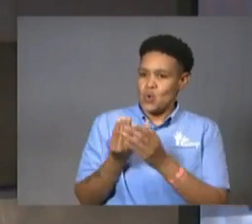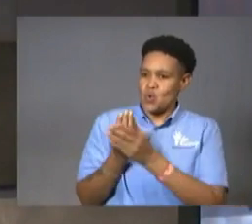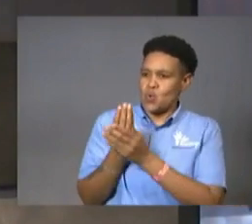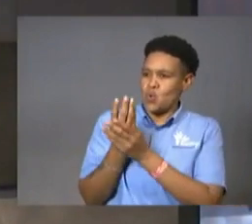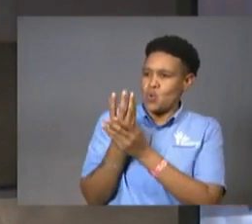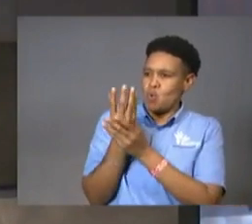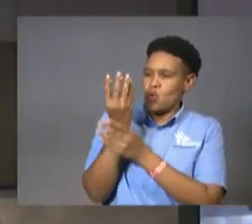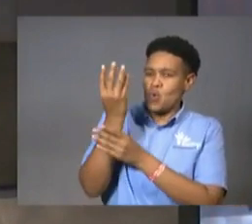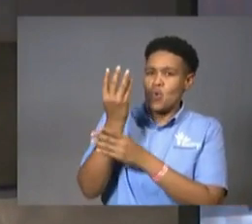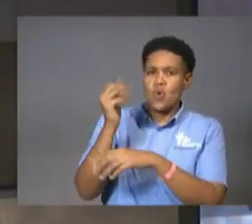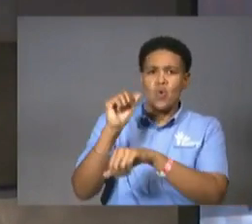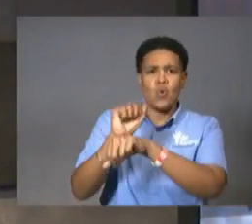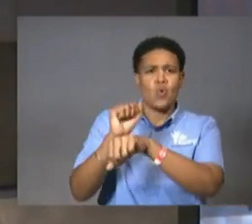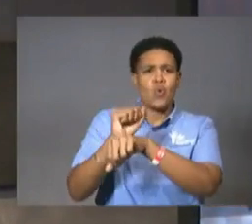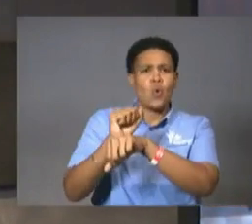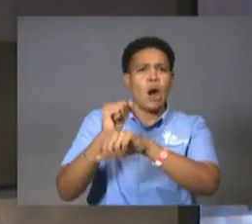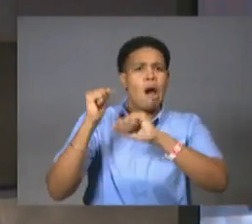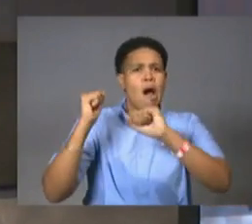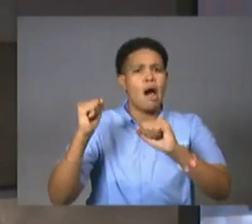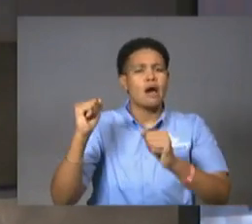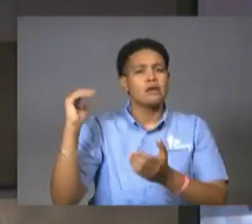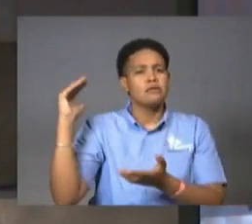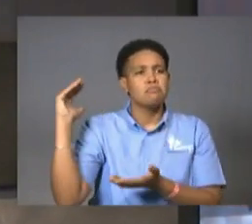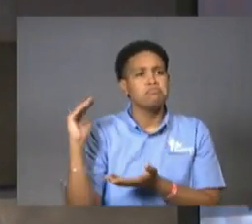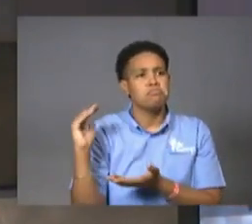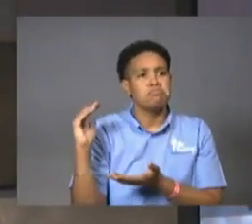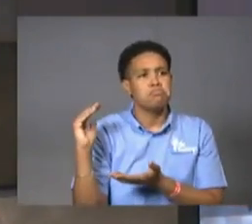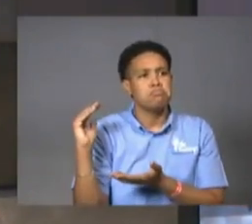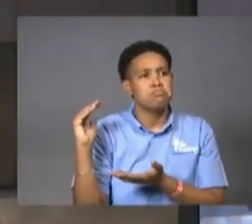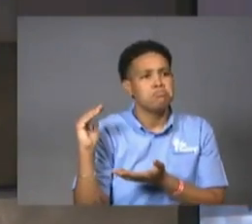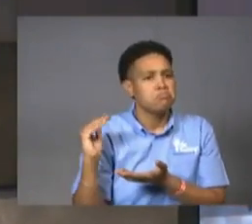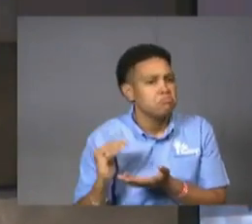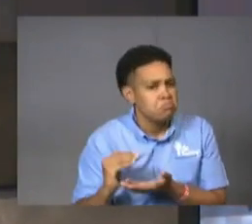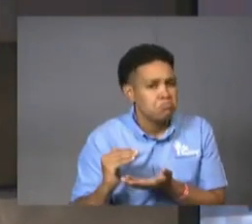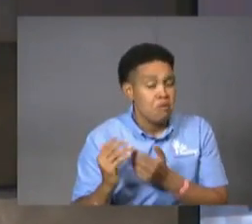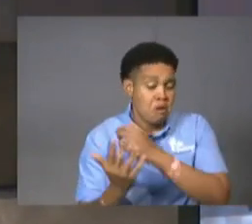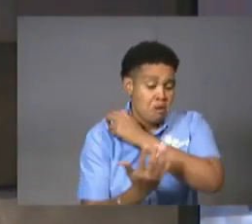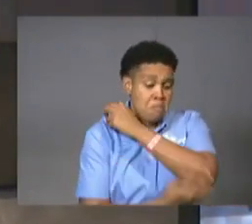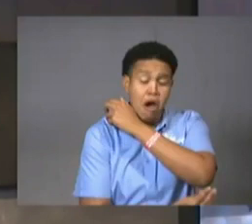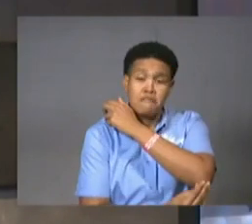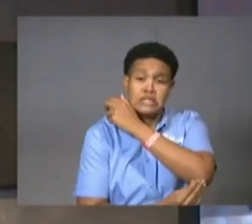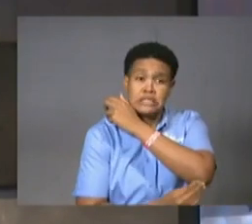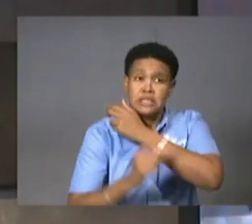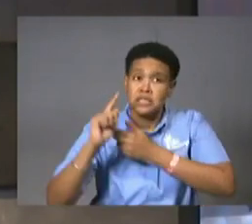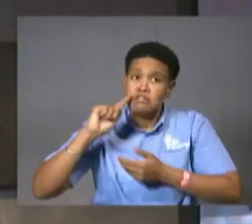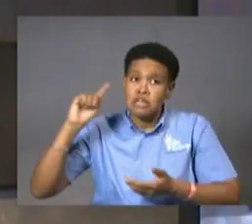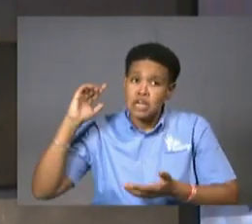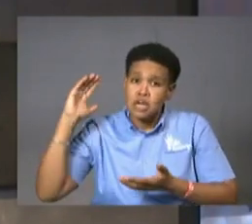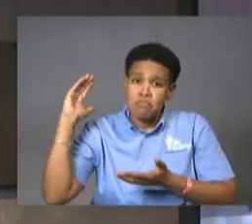Unemployment was coming down. Poverty was coming down.